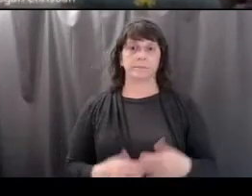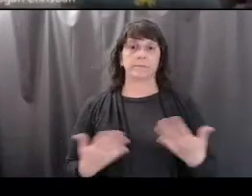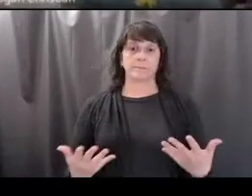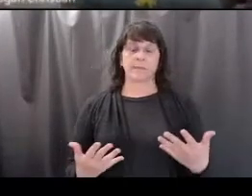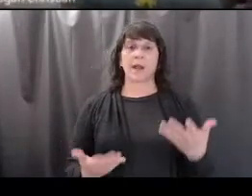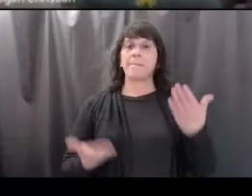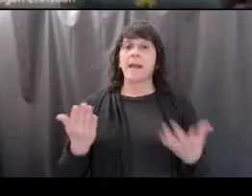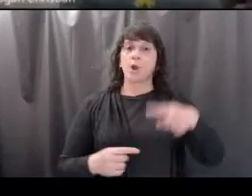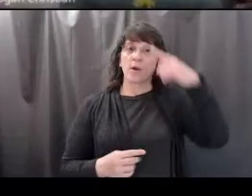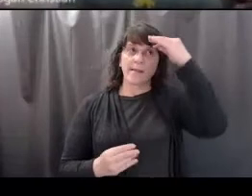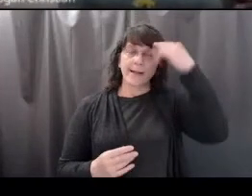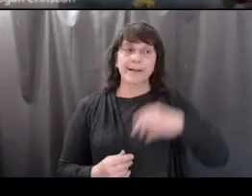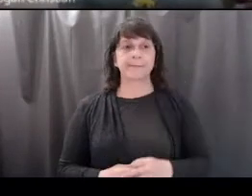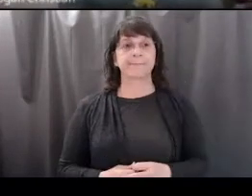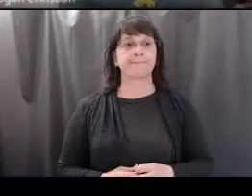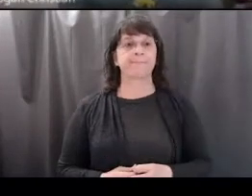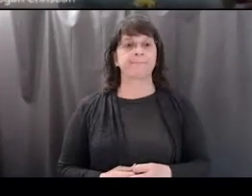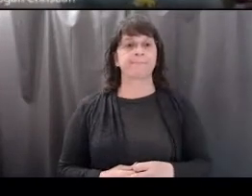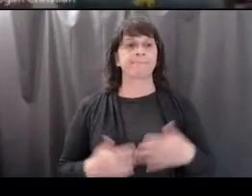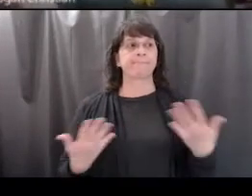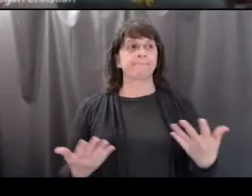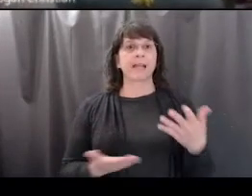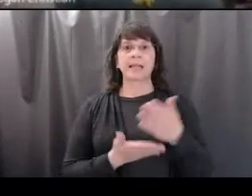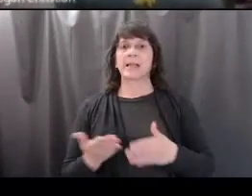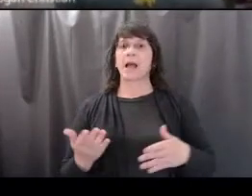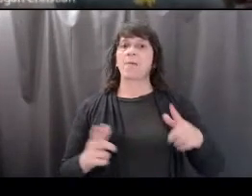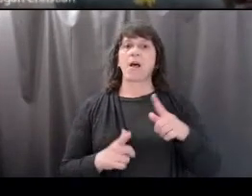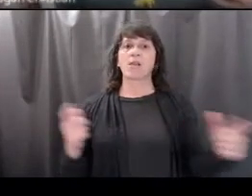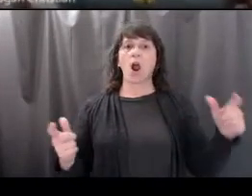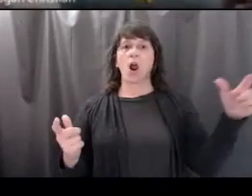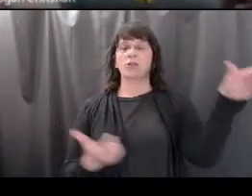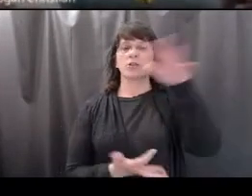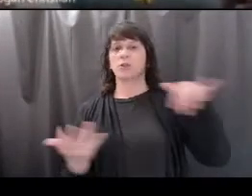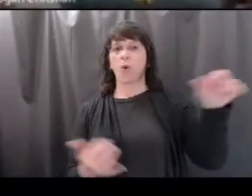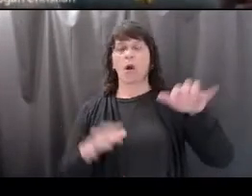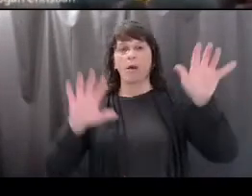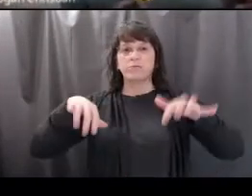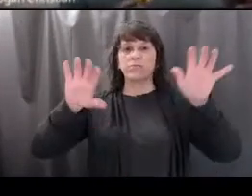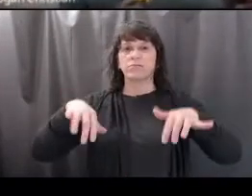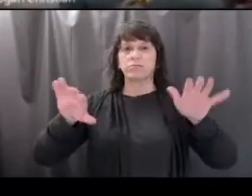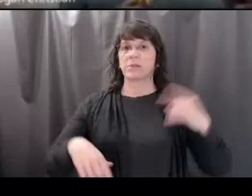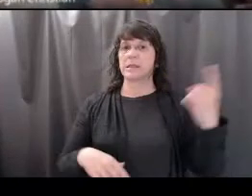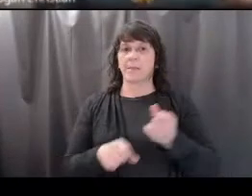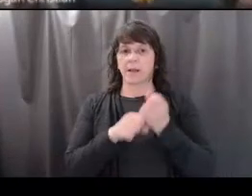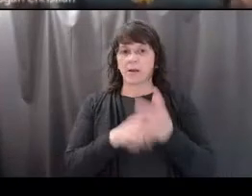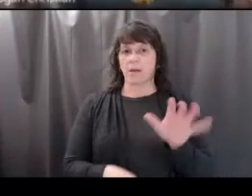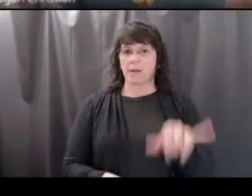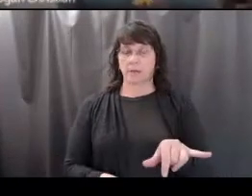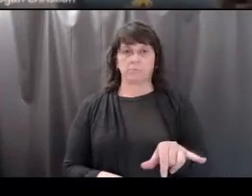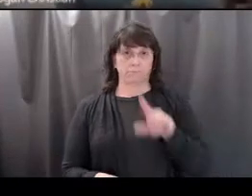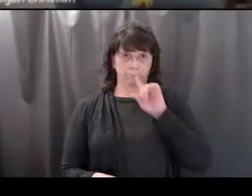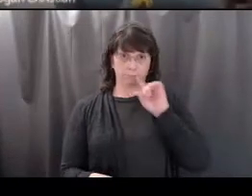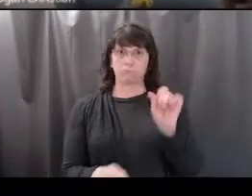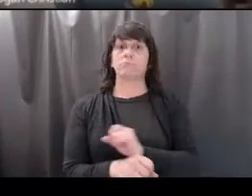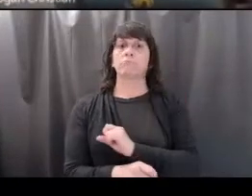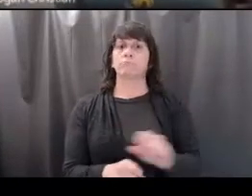So you might be thinking that there was some sort of large storm or precipitation event that caused this to happen, and that would absolutely be